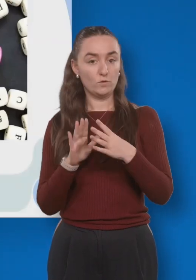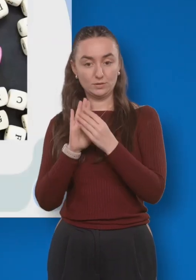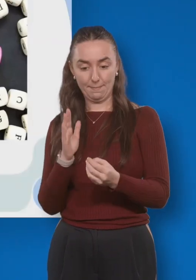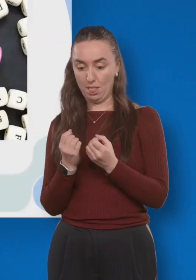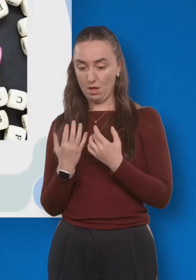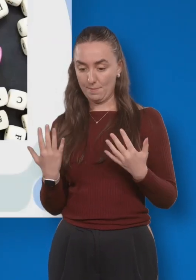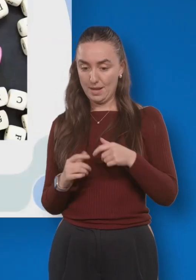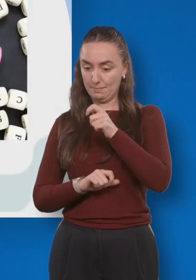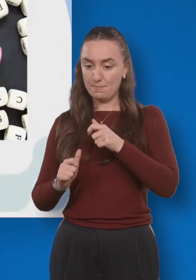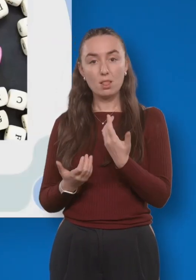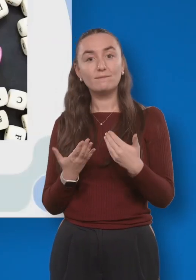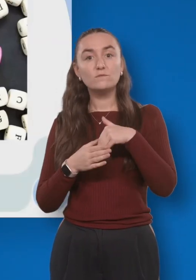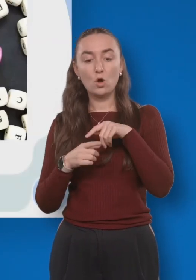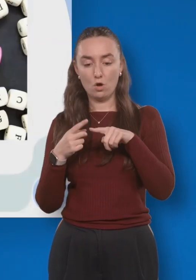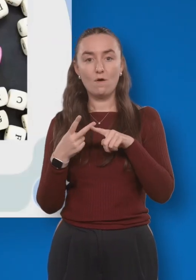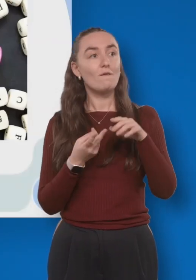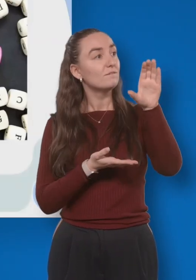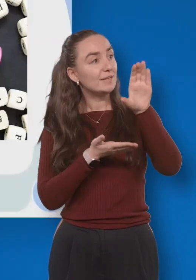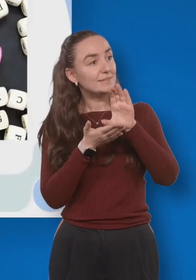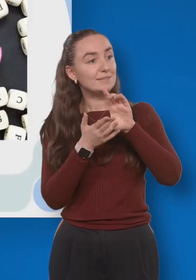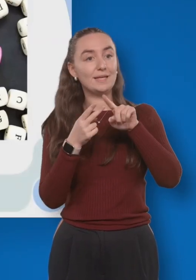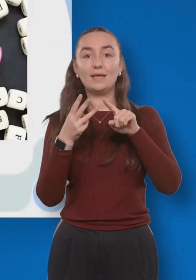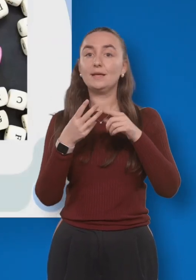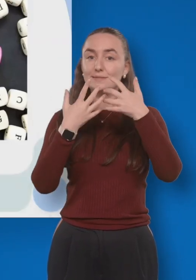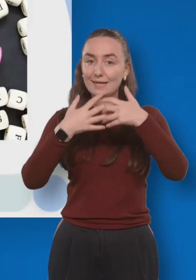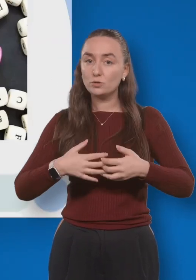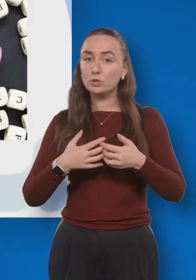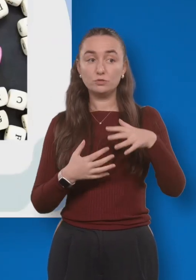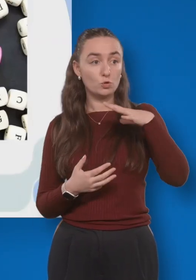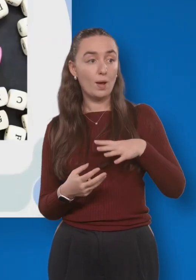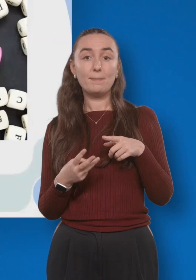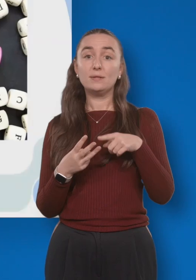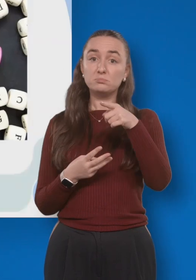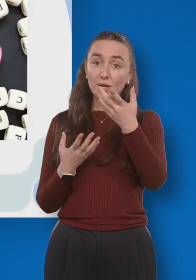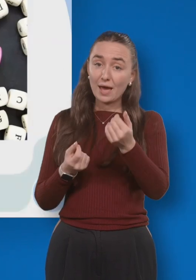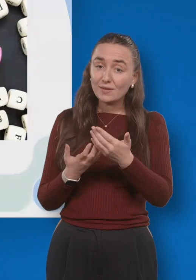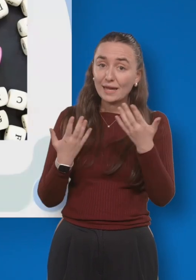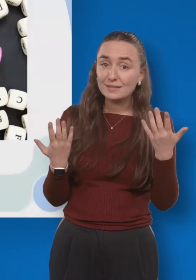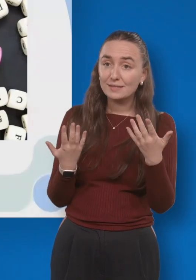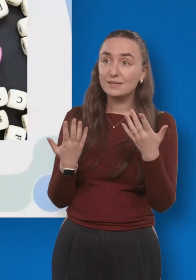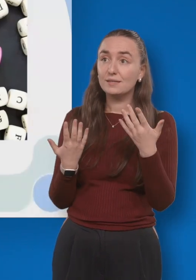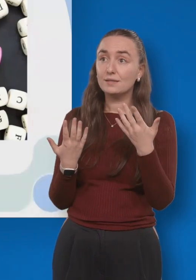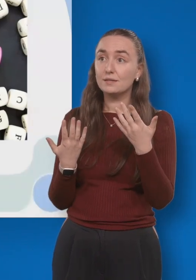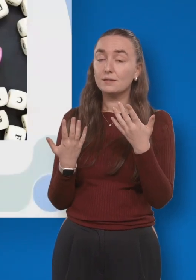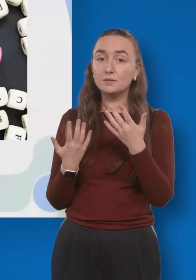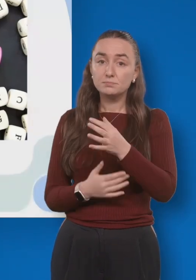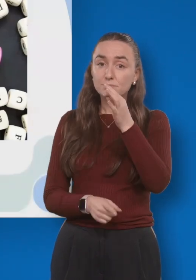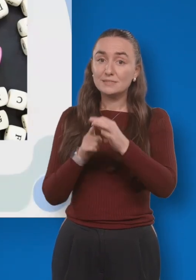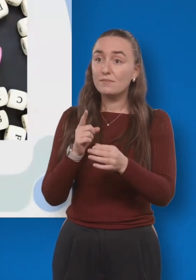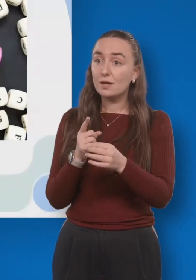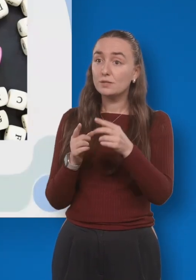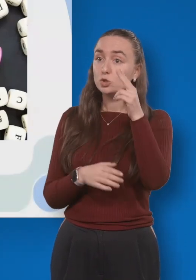who are involved, or funding and technological requirements. Do you have anything in particular,